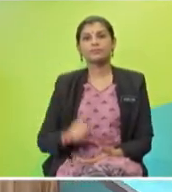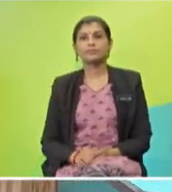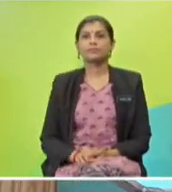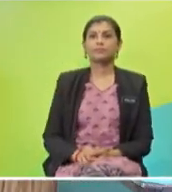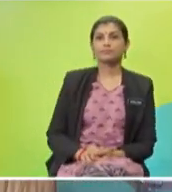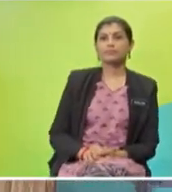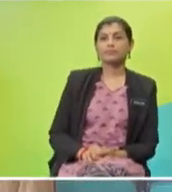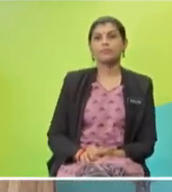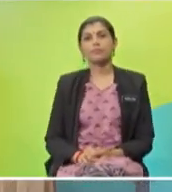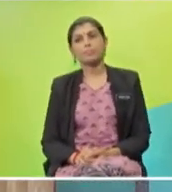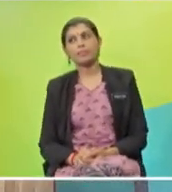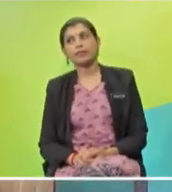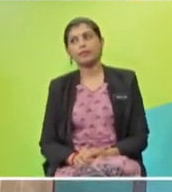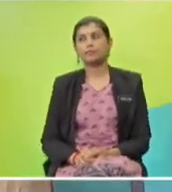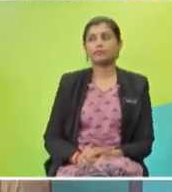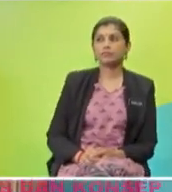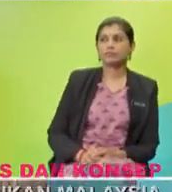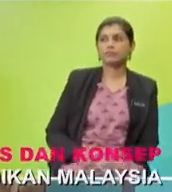again.